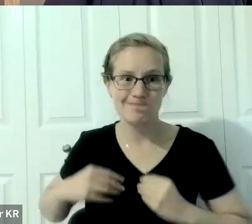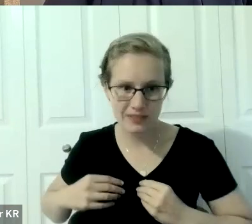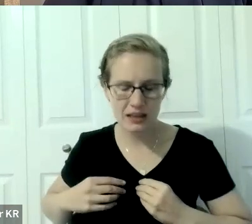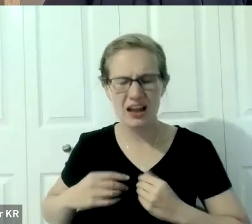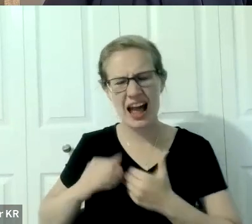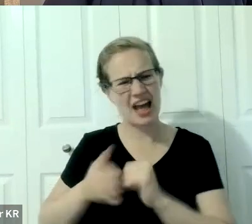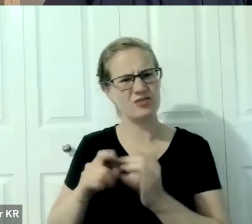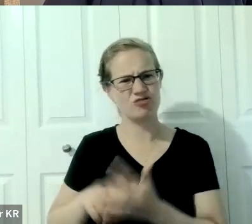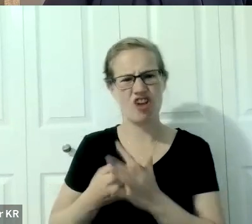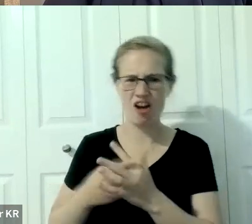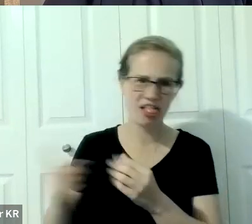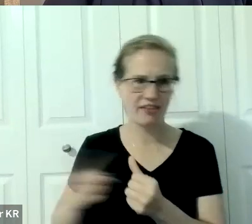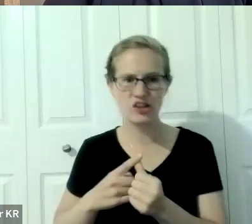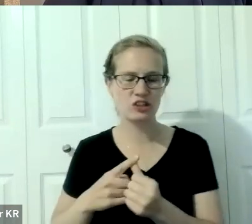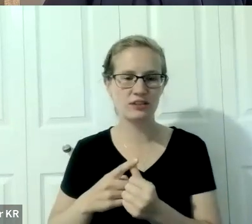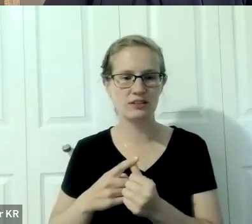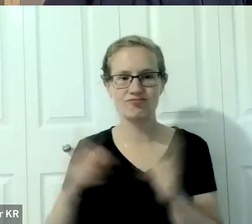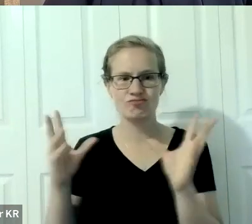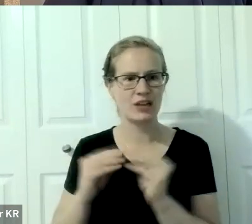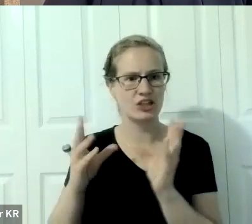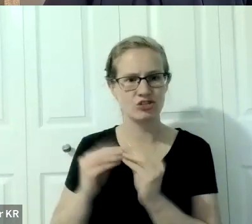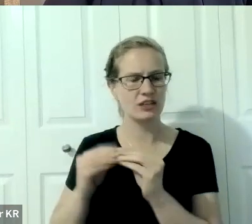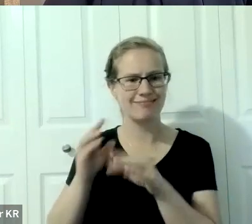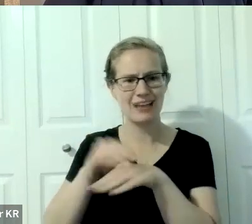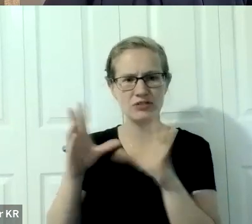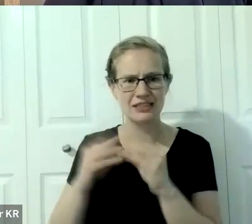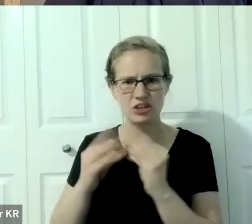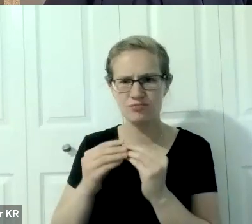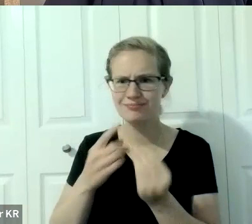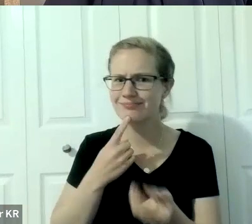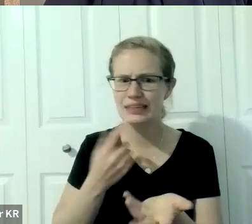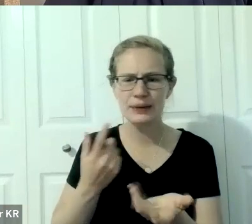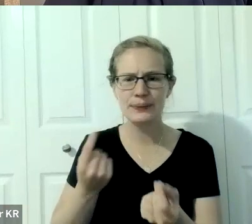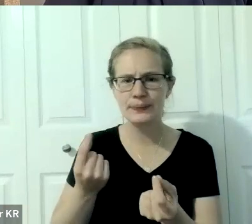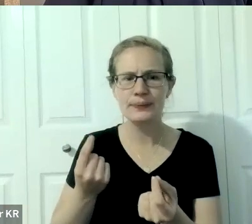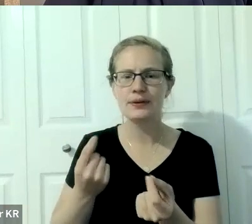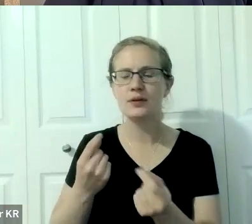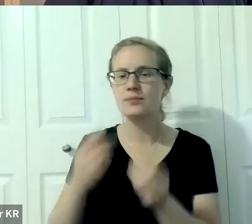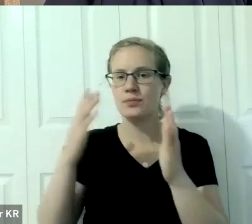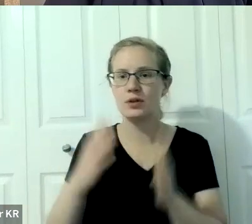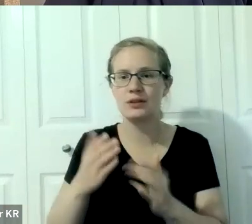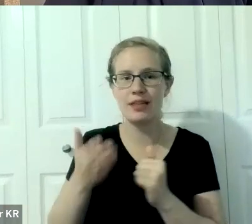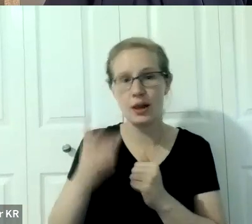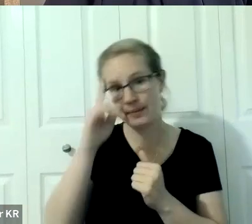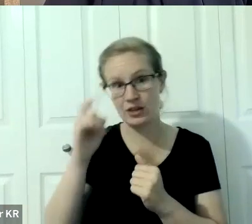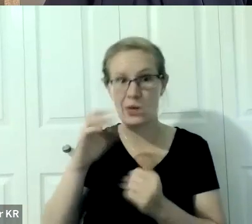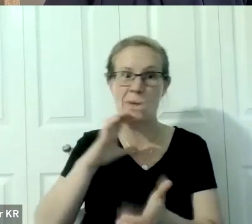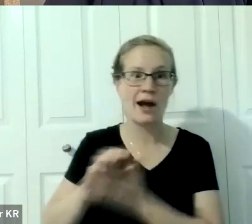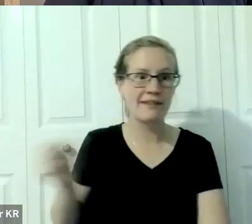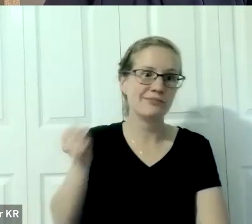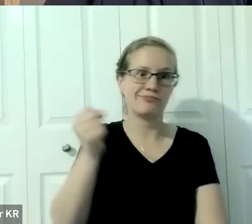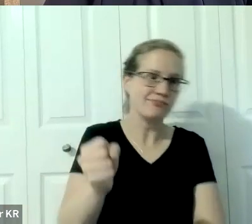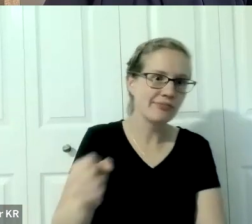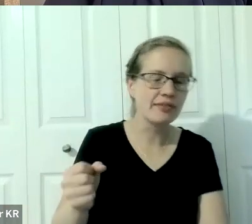off with them? Like in the first session, I mean, what would you say to someone that, you know, that's maybe there because their wife pushed them to get there,